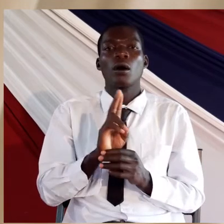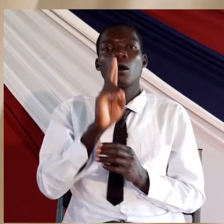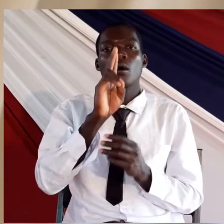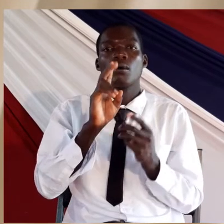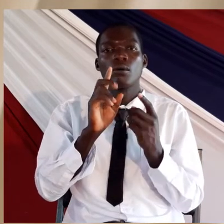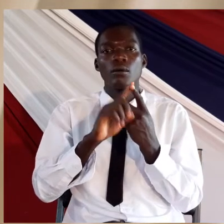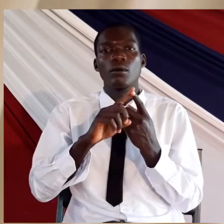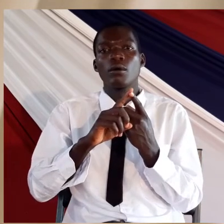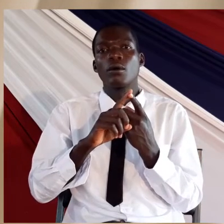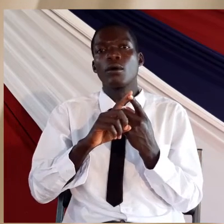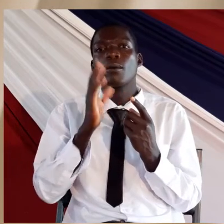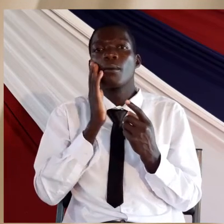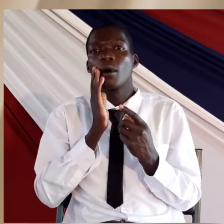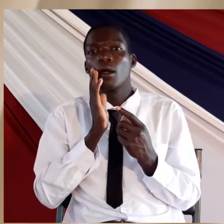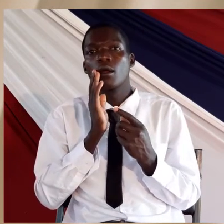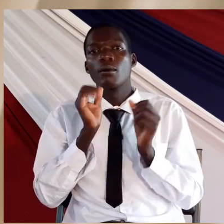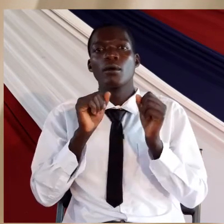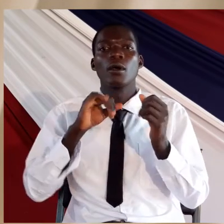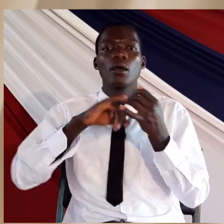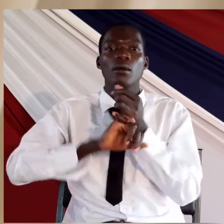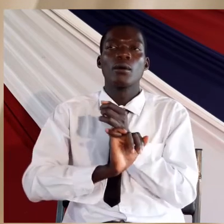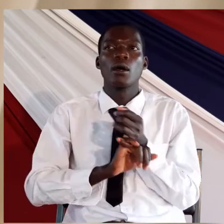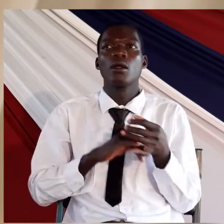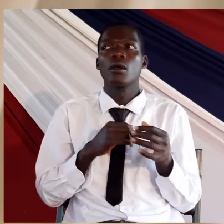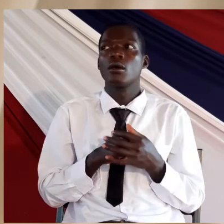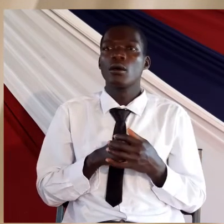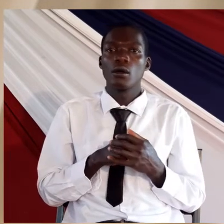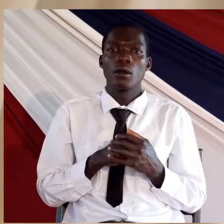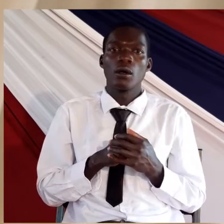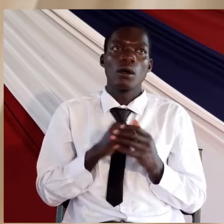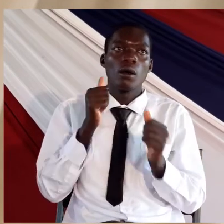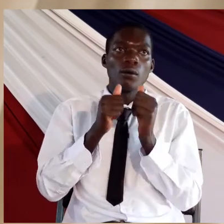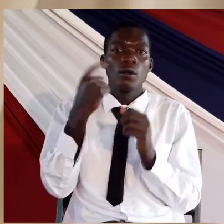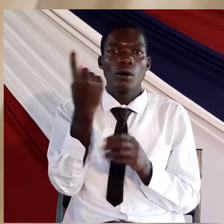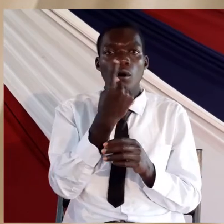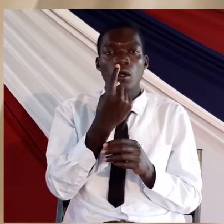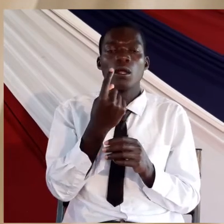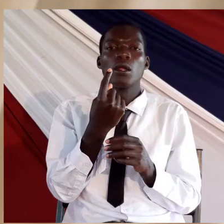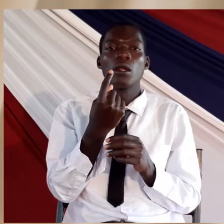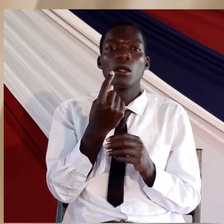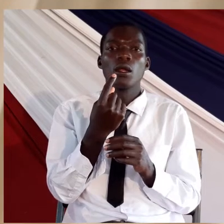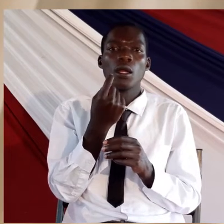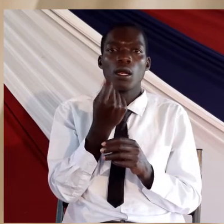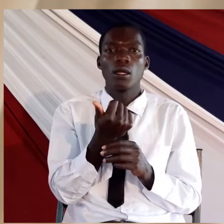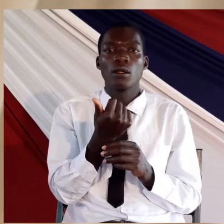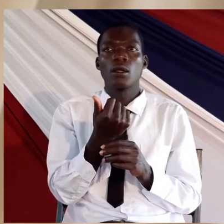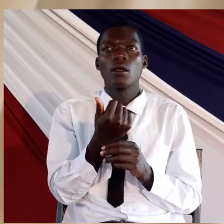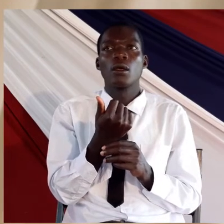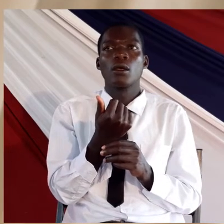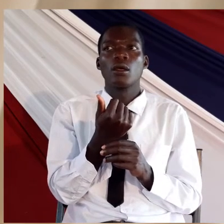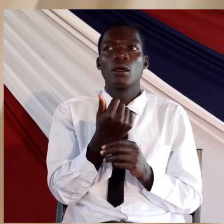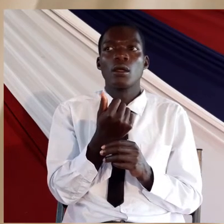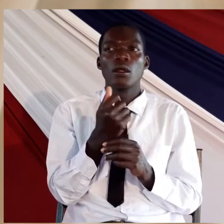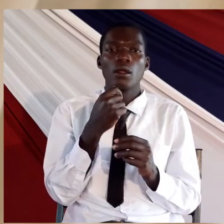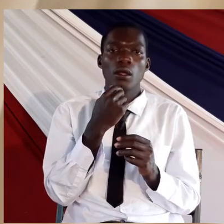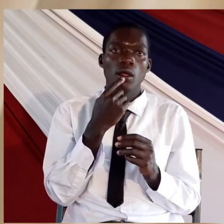to be able to marry, mm-hmm. they have developed. Mm-hmm. It only limits God when we are given that.